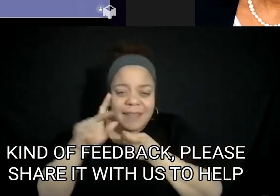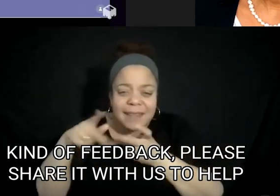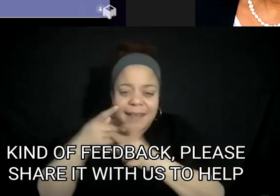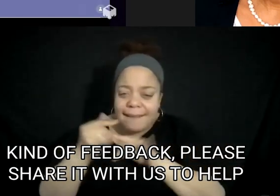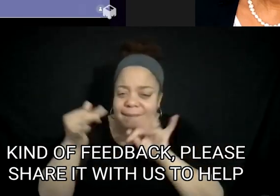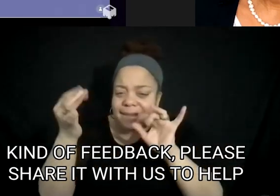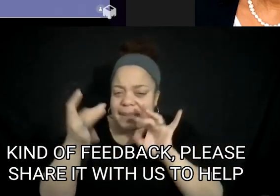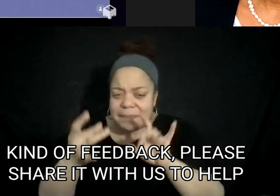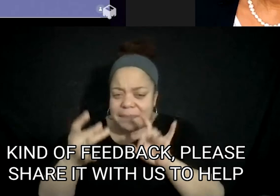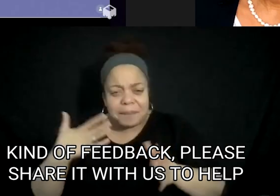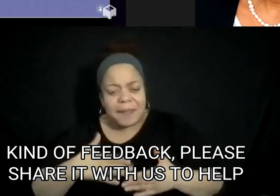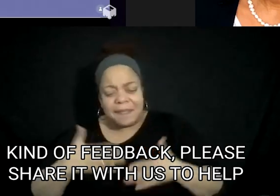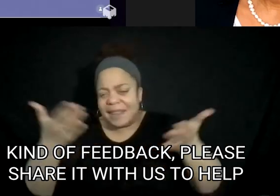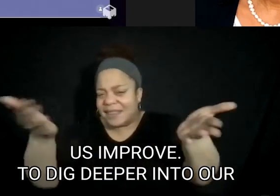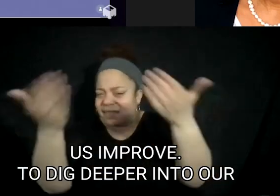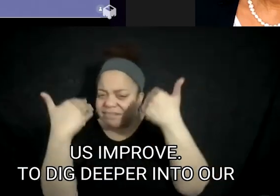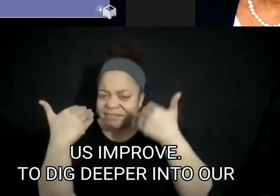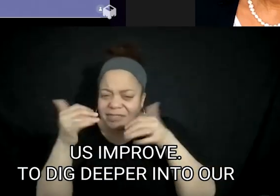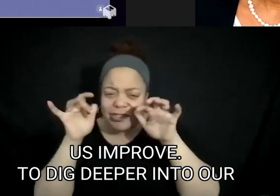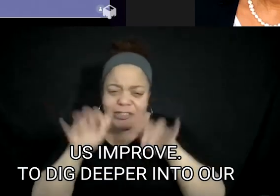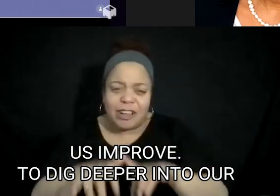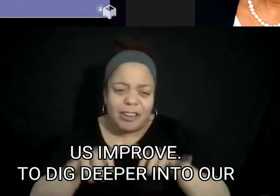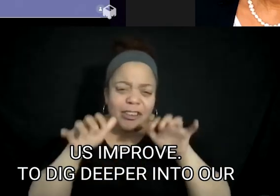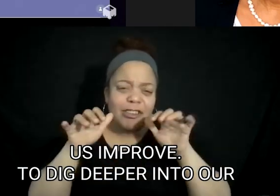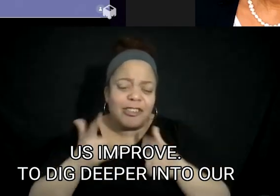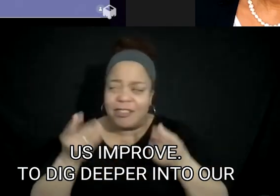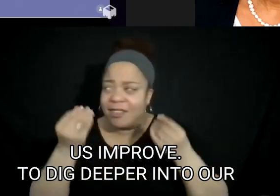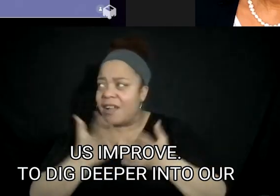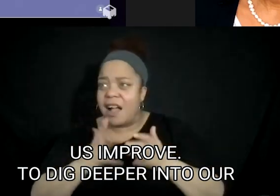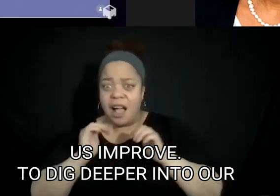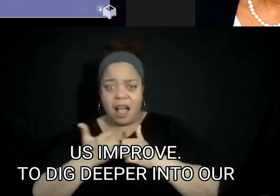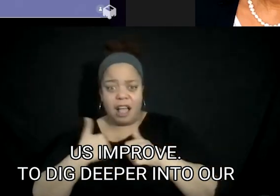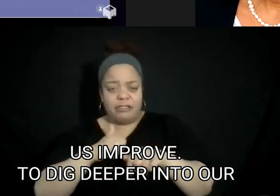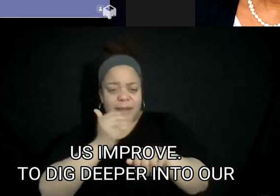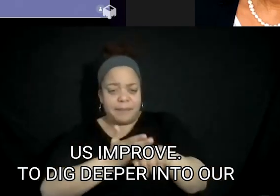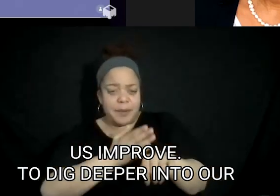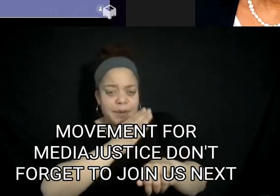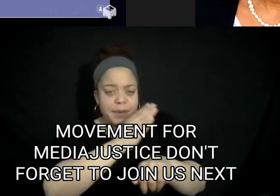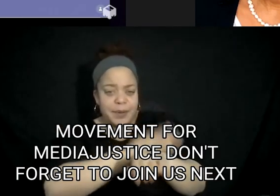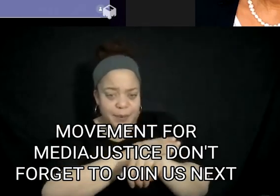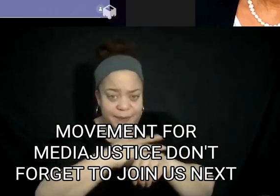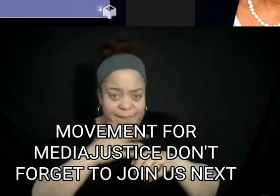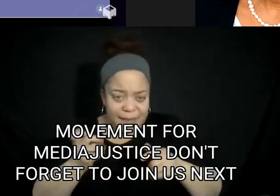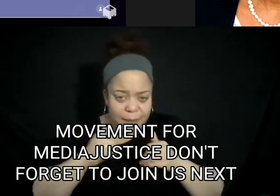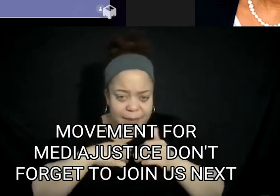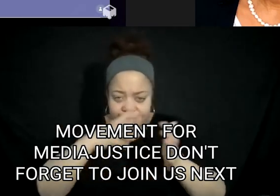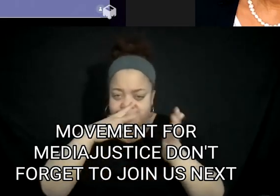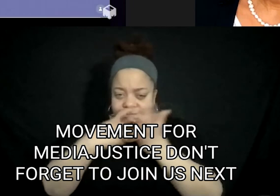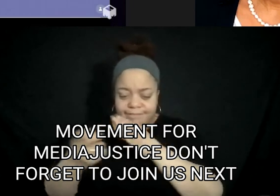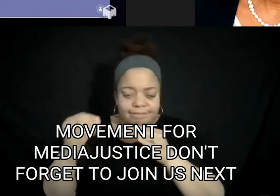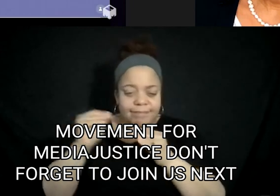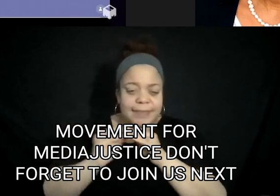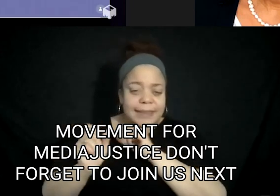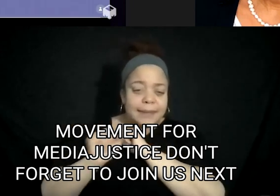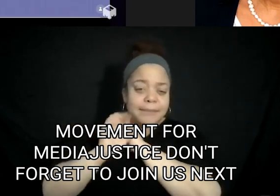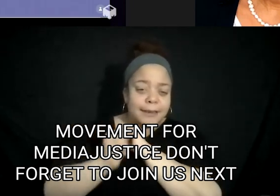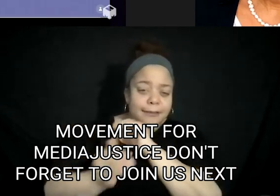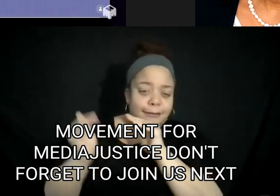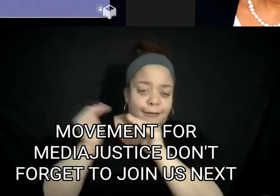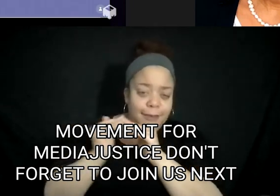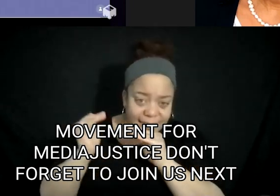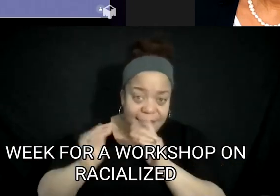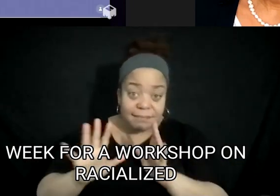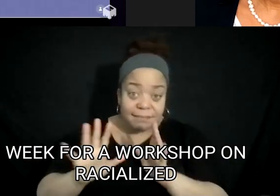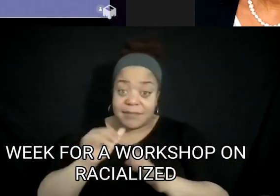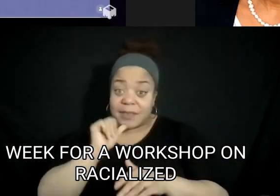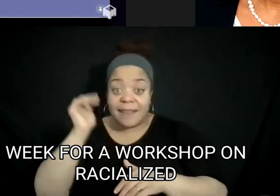for media justice, don't forget to join us next week for a workshop on racialized disinformation led by my colleague,